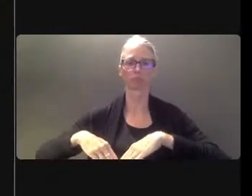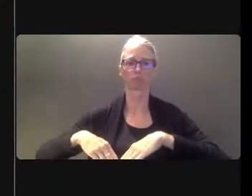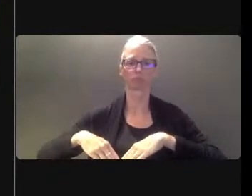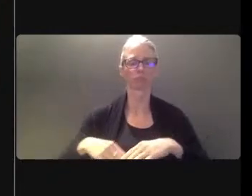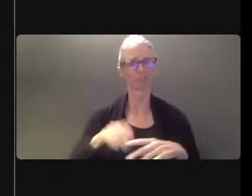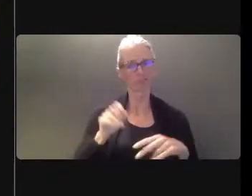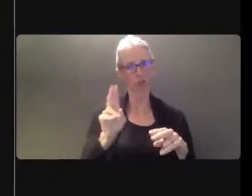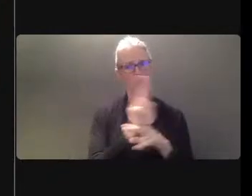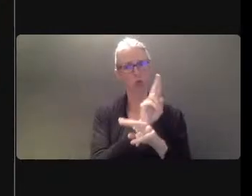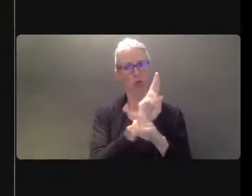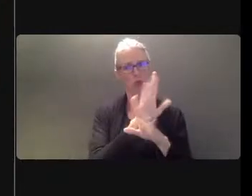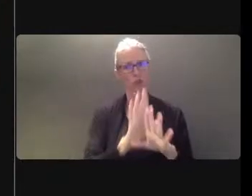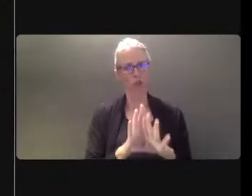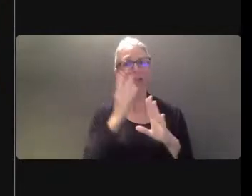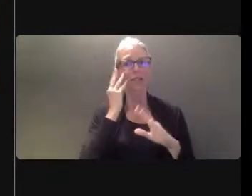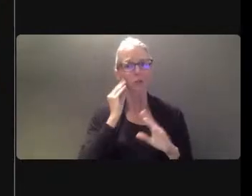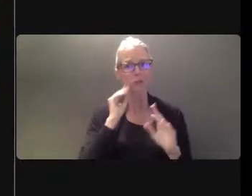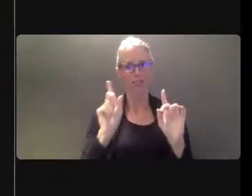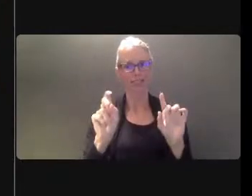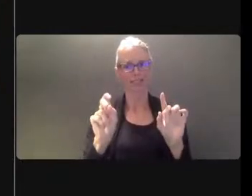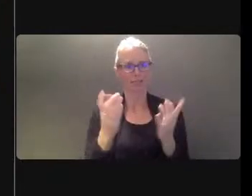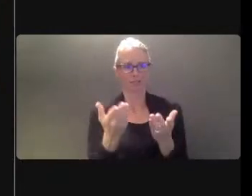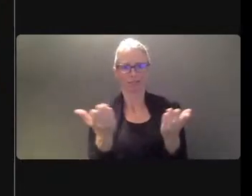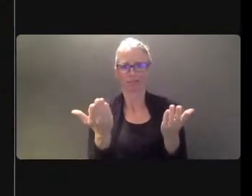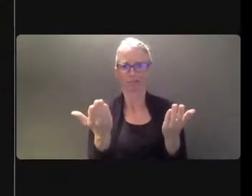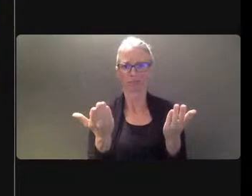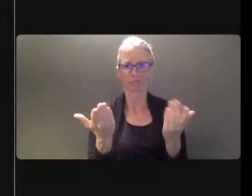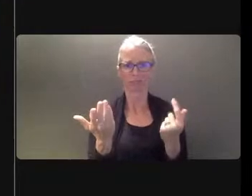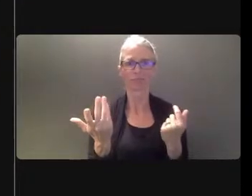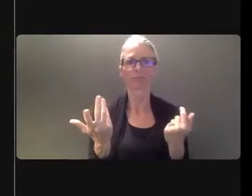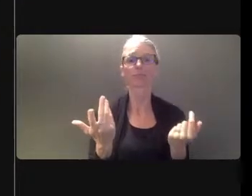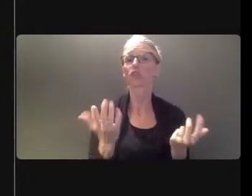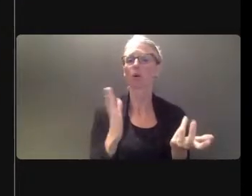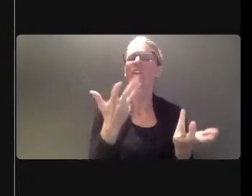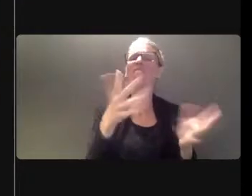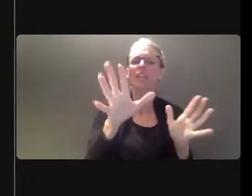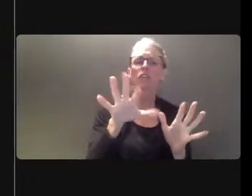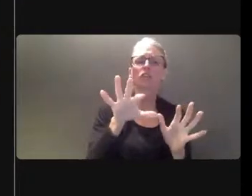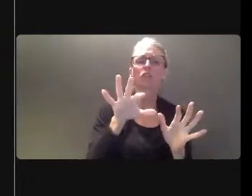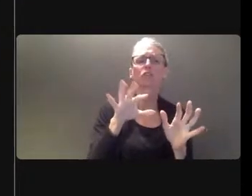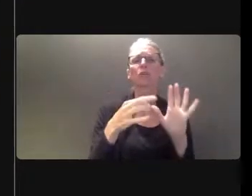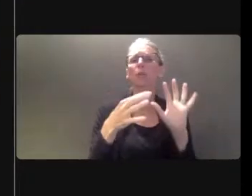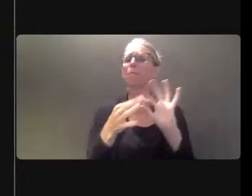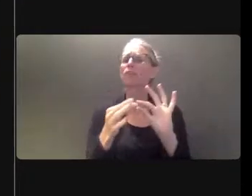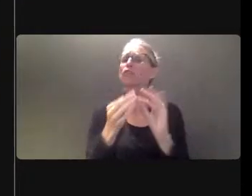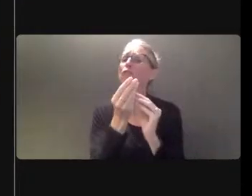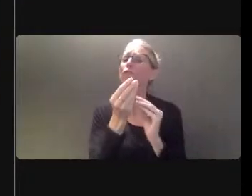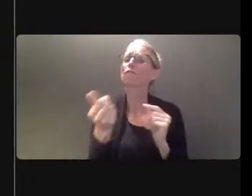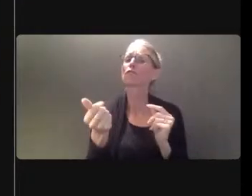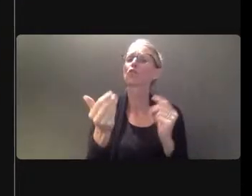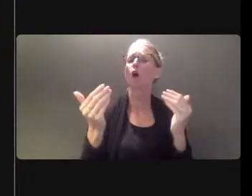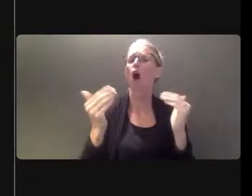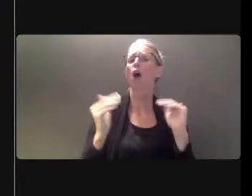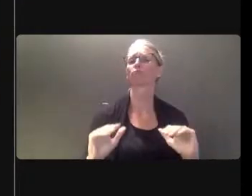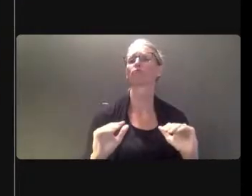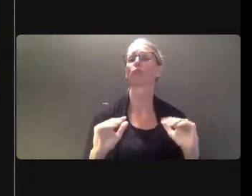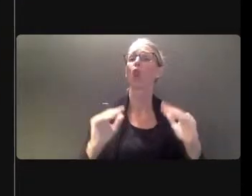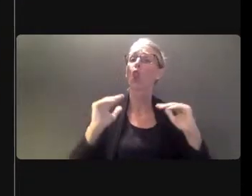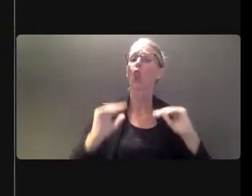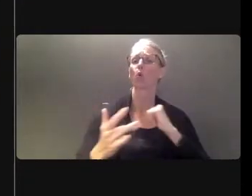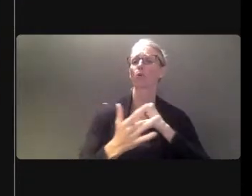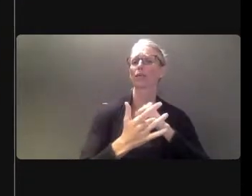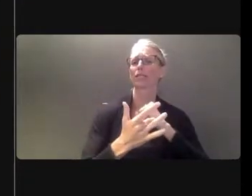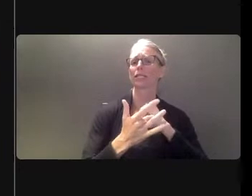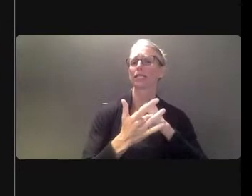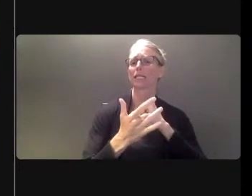right? So we talked, so some low tech examples. There's also obviously a lot of change that's happened in the technology